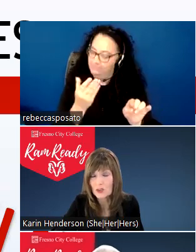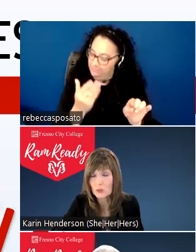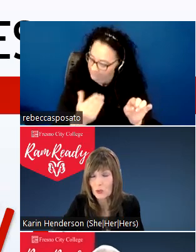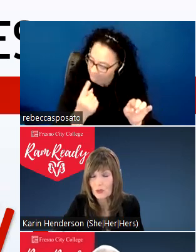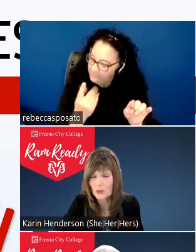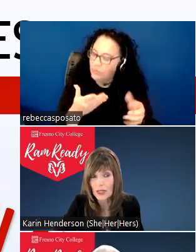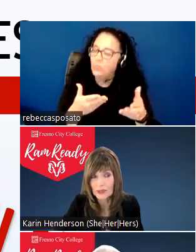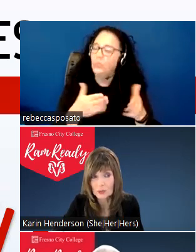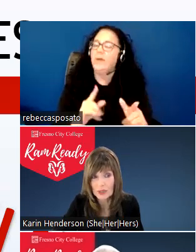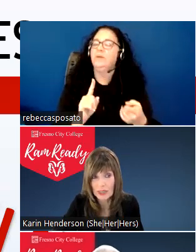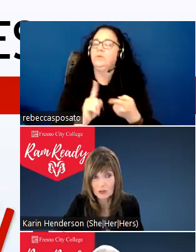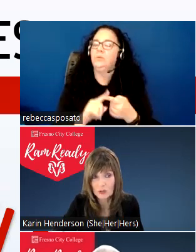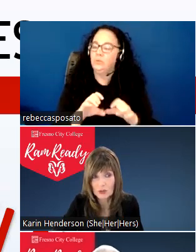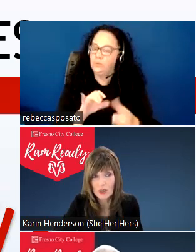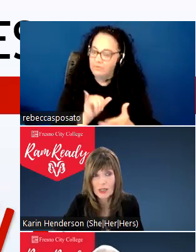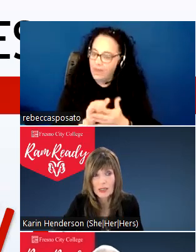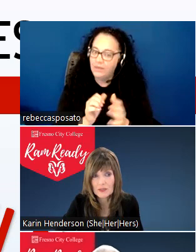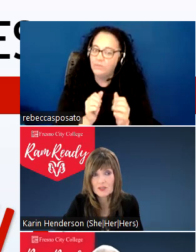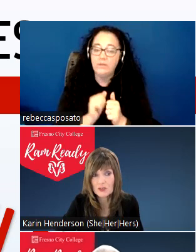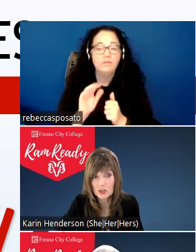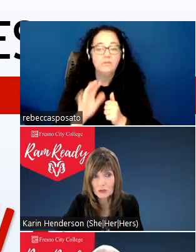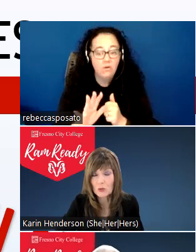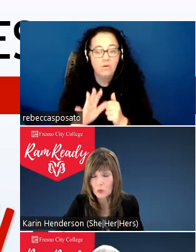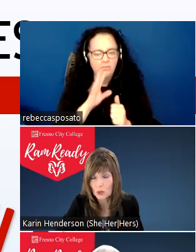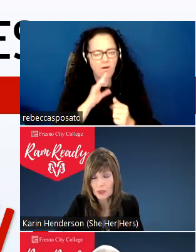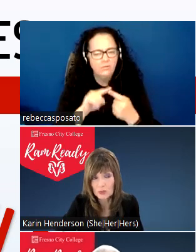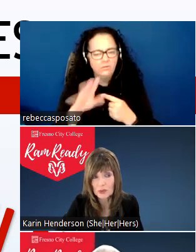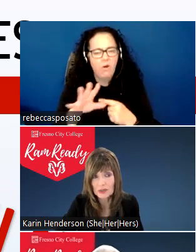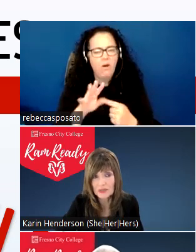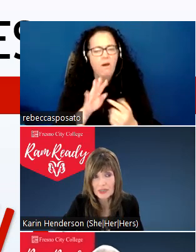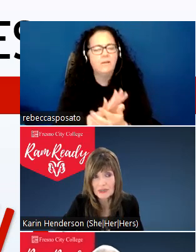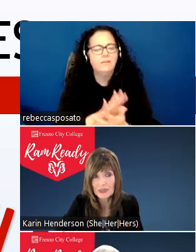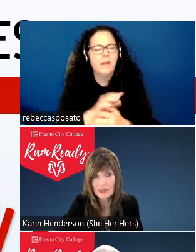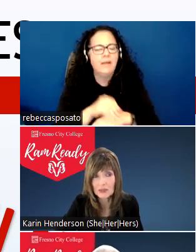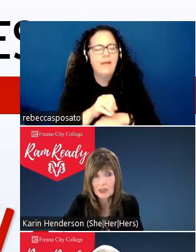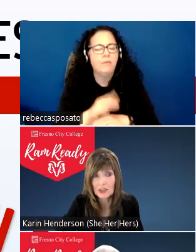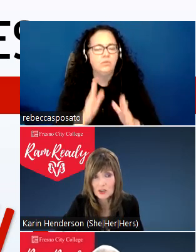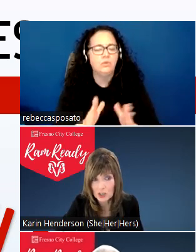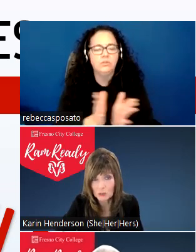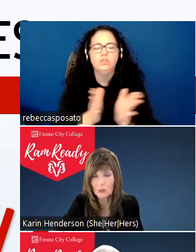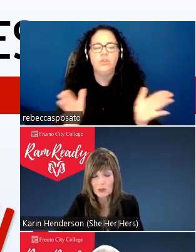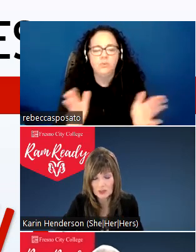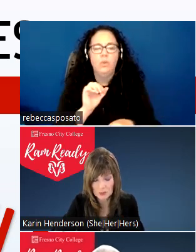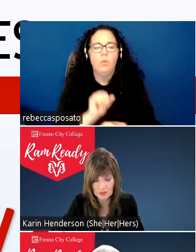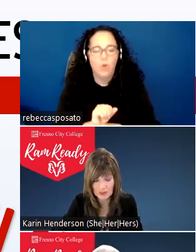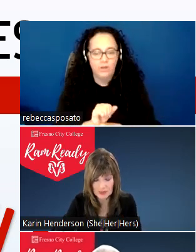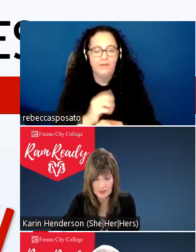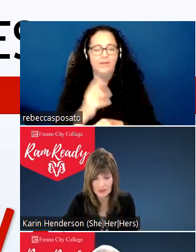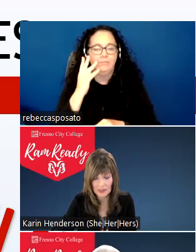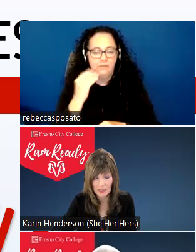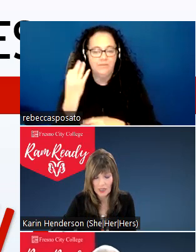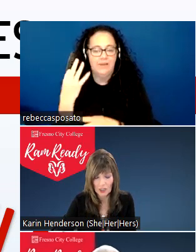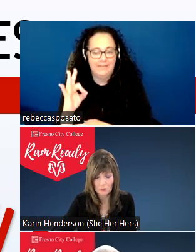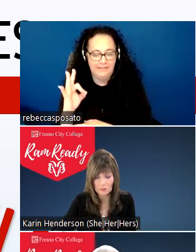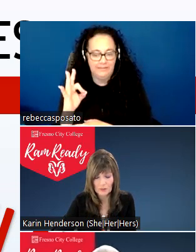you to explore with your academic counselor. And this is General Work Experience 19. General Work Experience